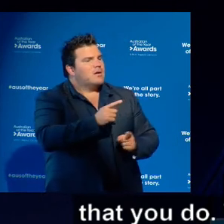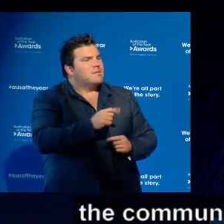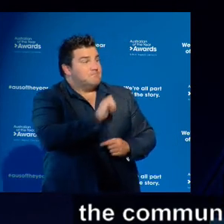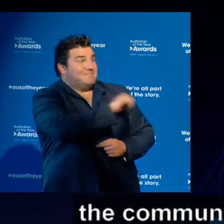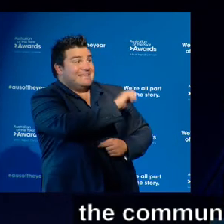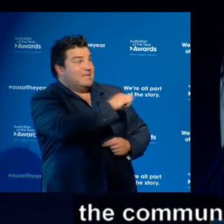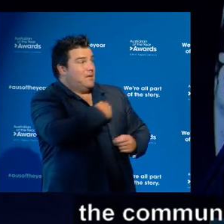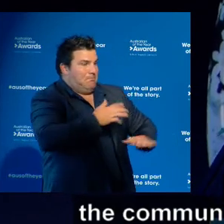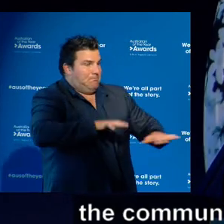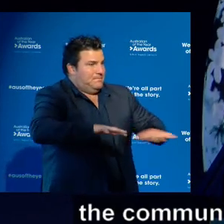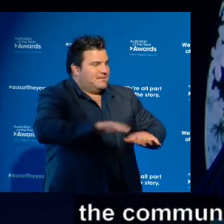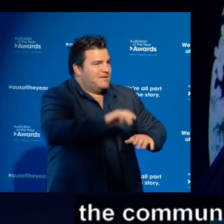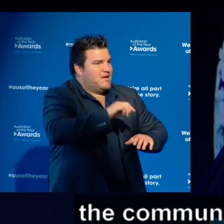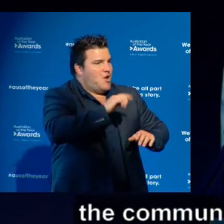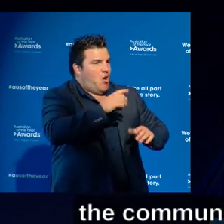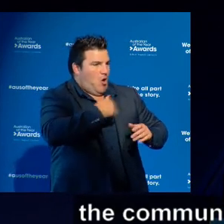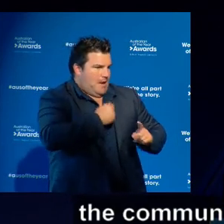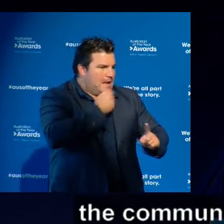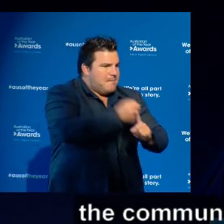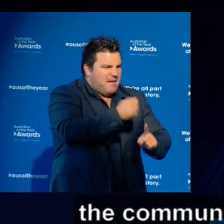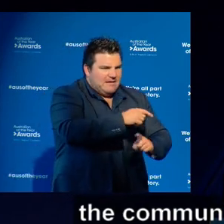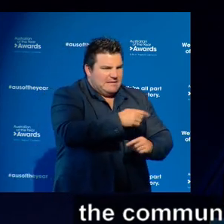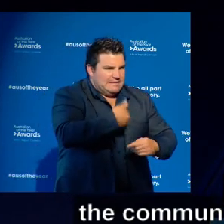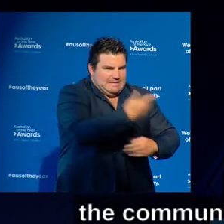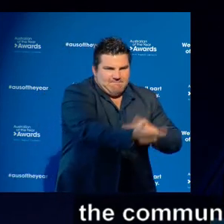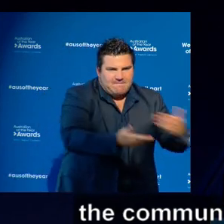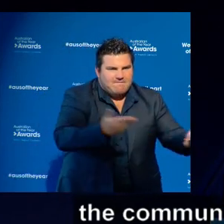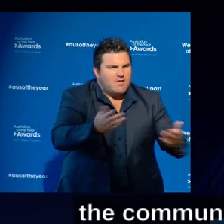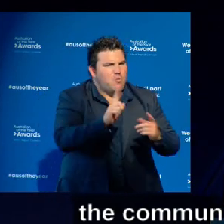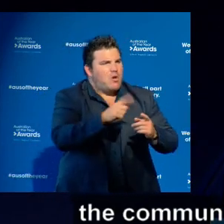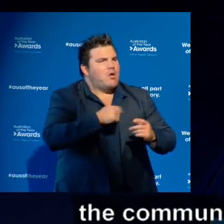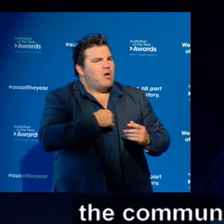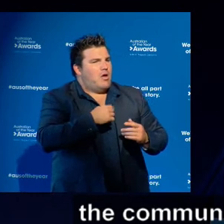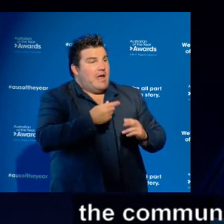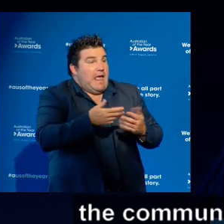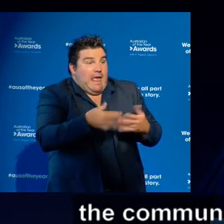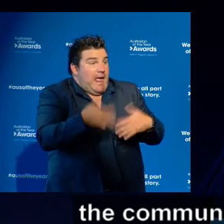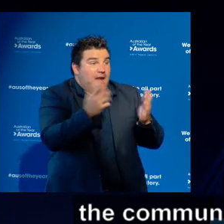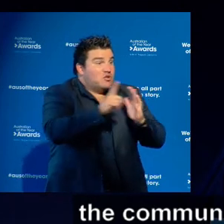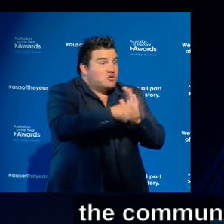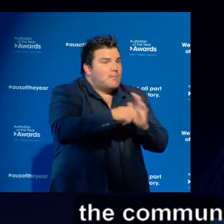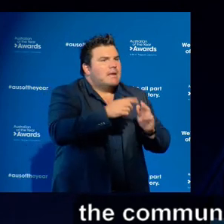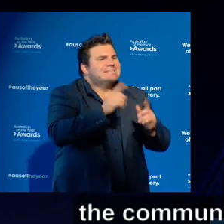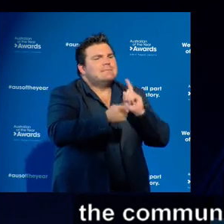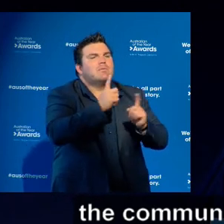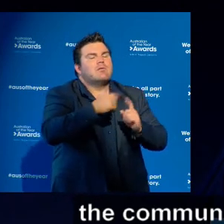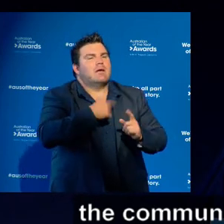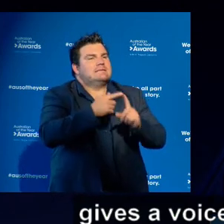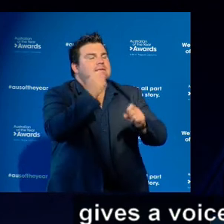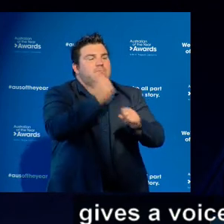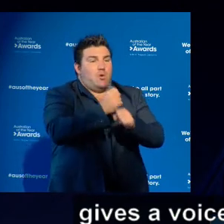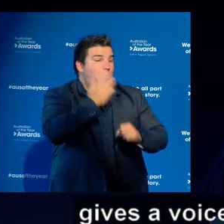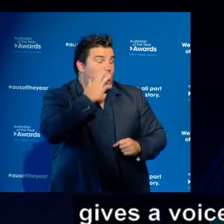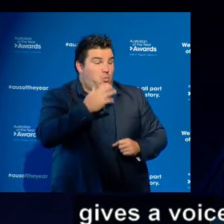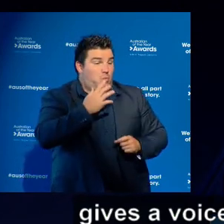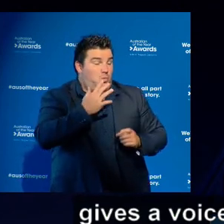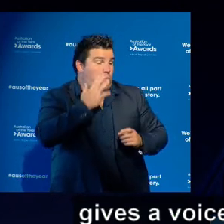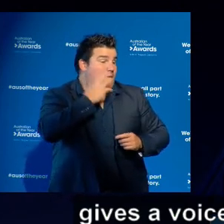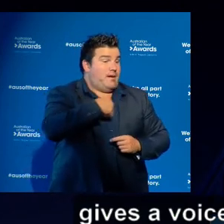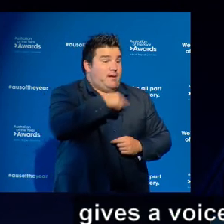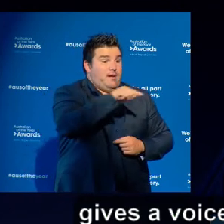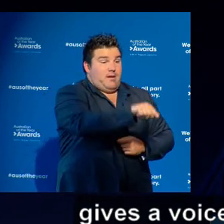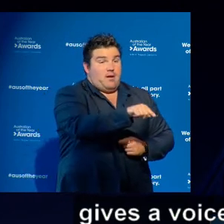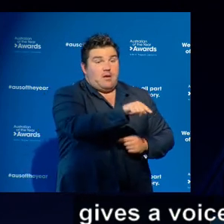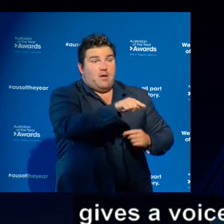has a huge impact. I think that young people sometimes feel like we're not